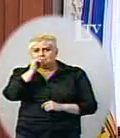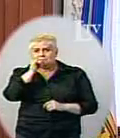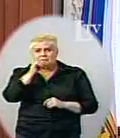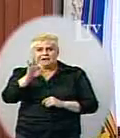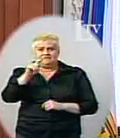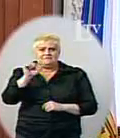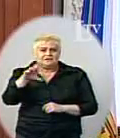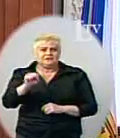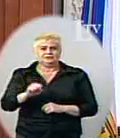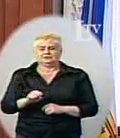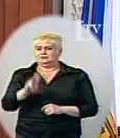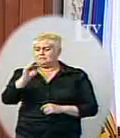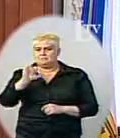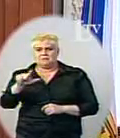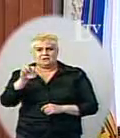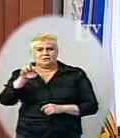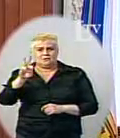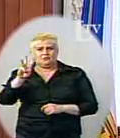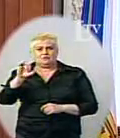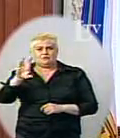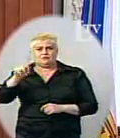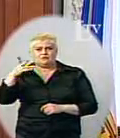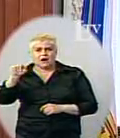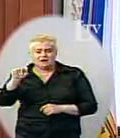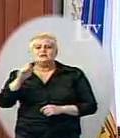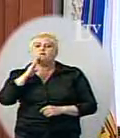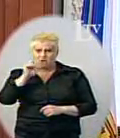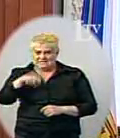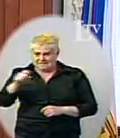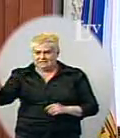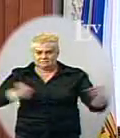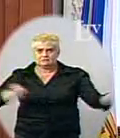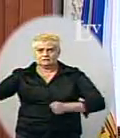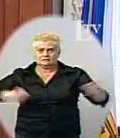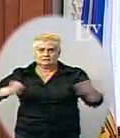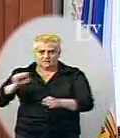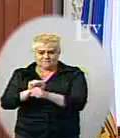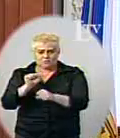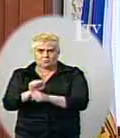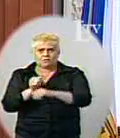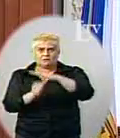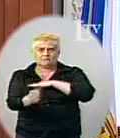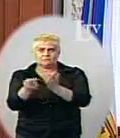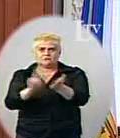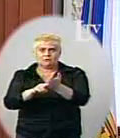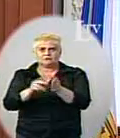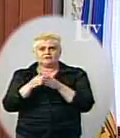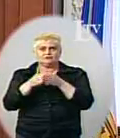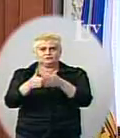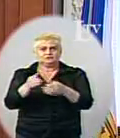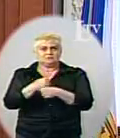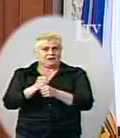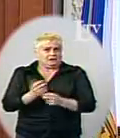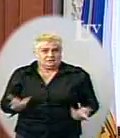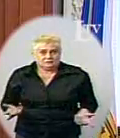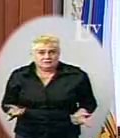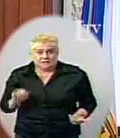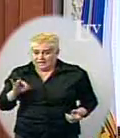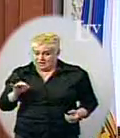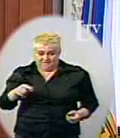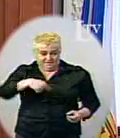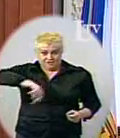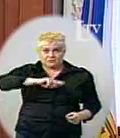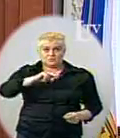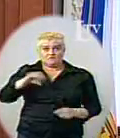needed for the Irving contract. For those positions that cannot be staffed here at home,